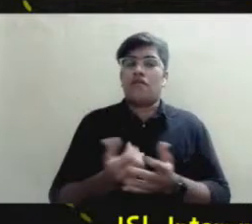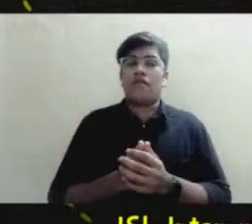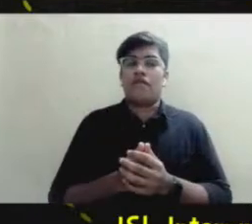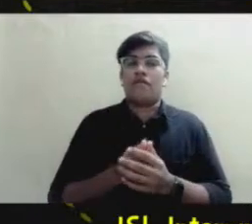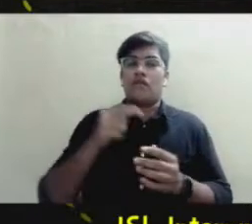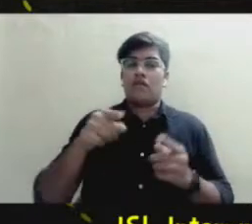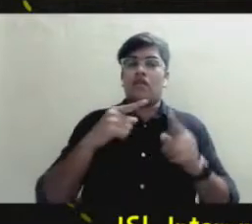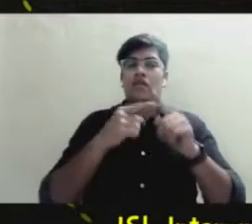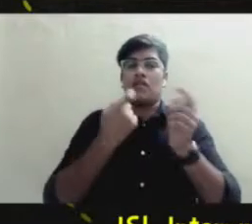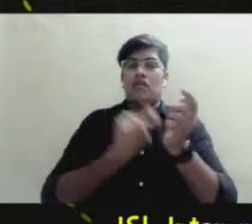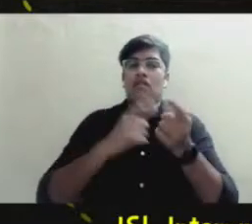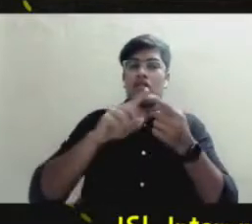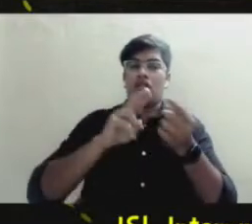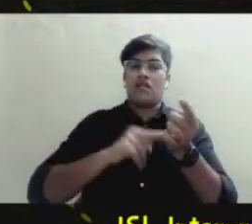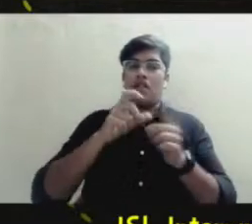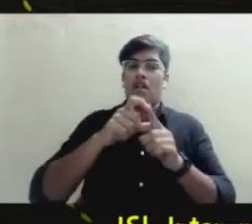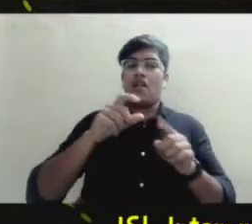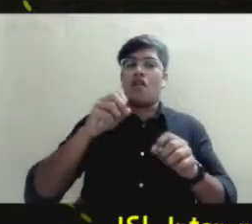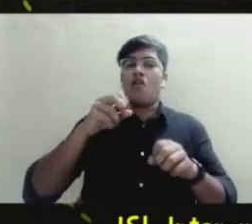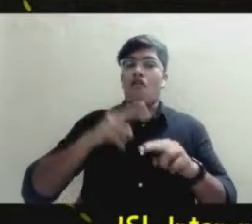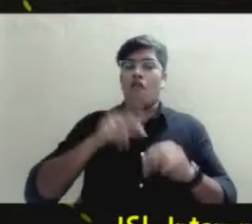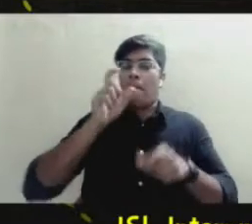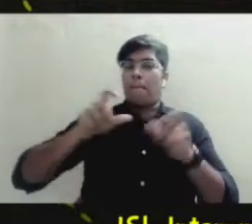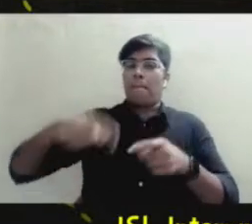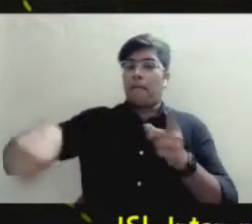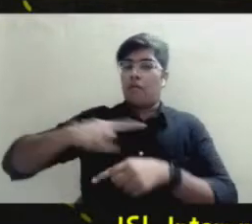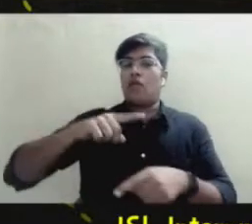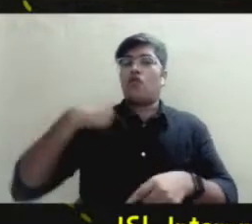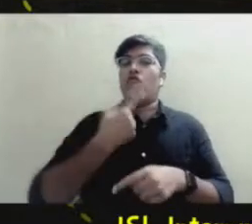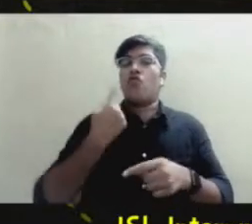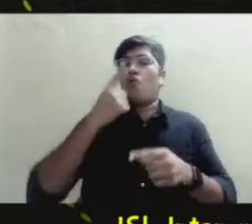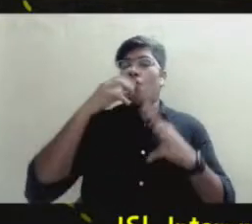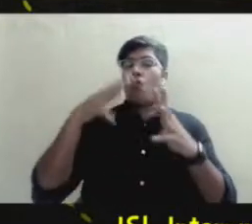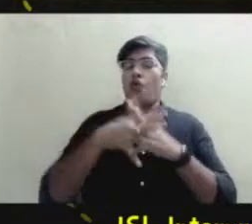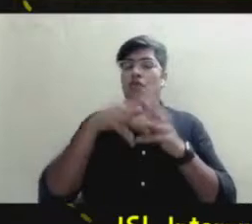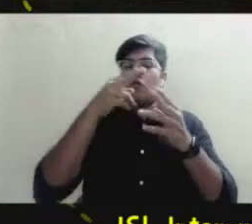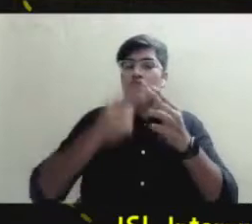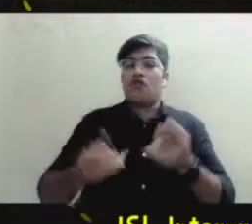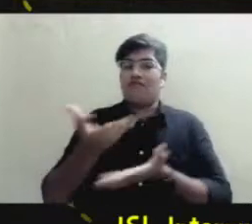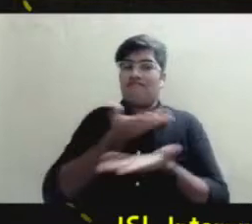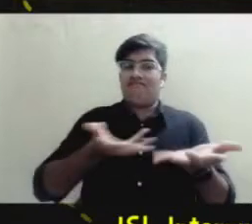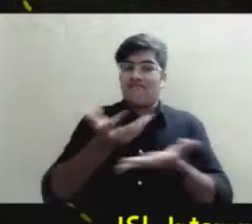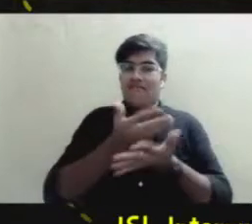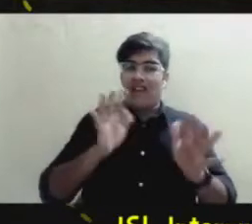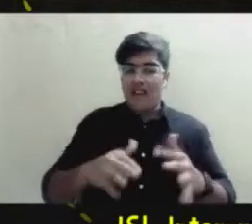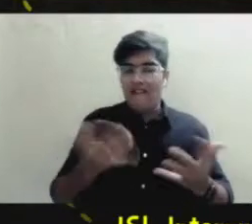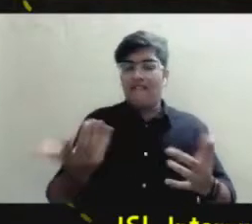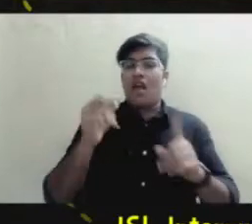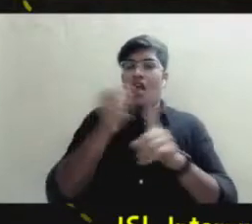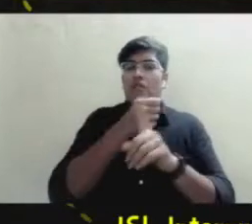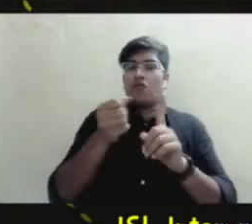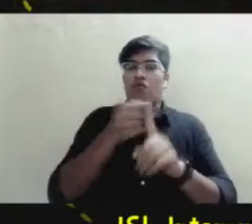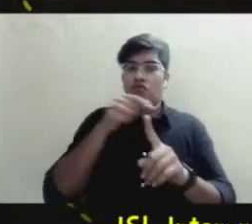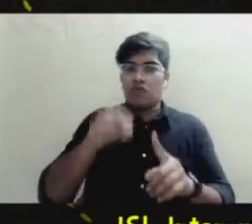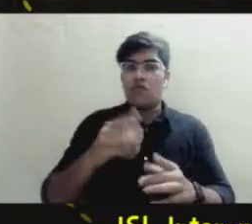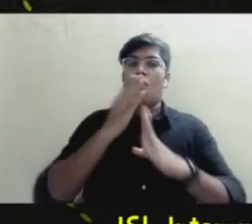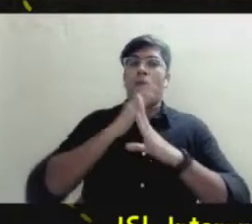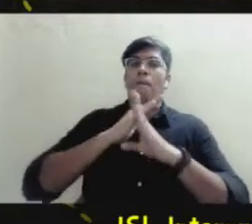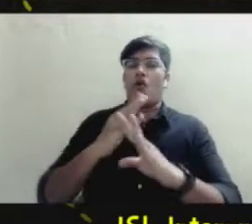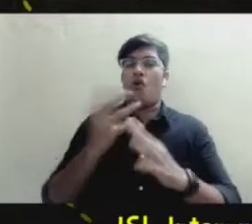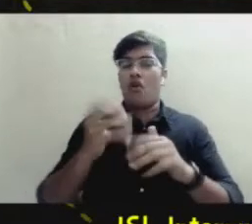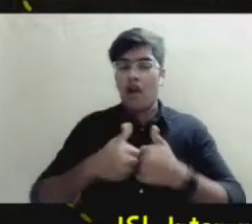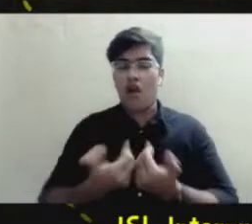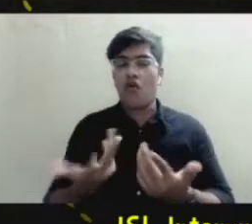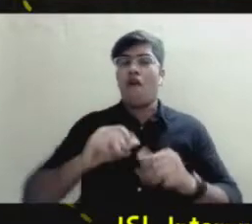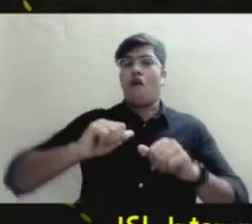trend of people talking about women and women's stories and violence and overcoming violence and triumph, in